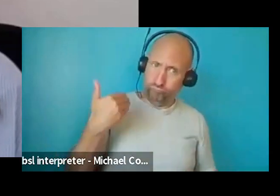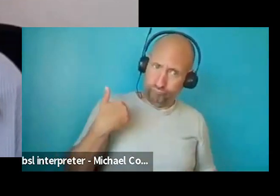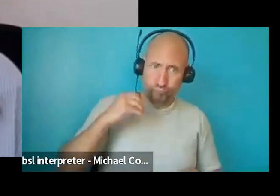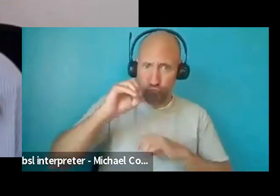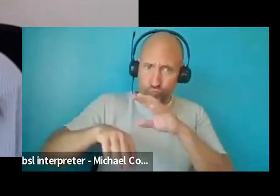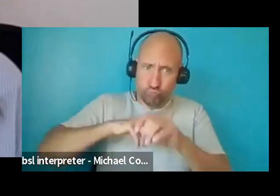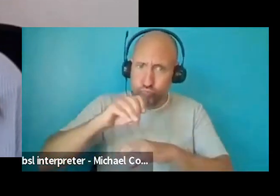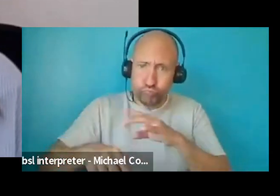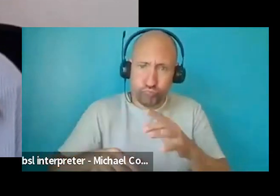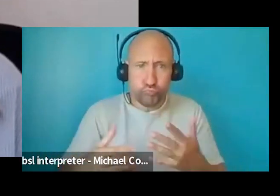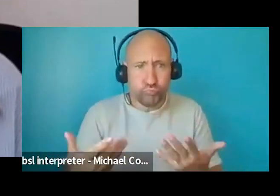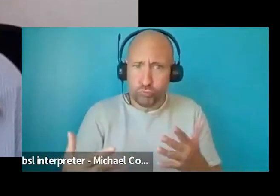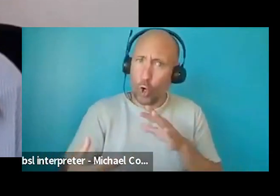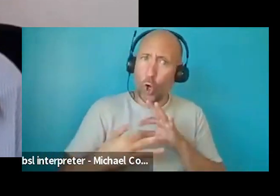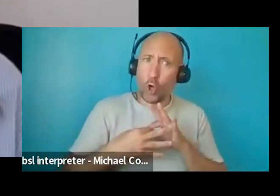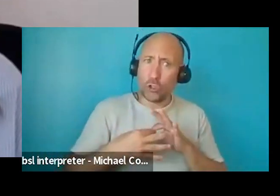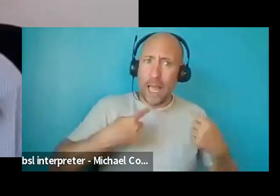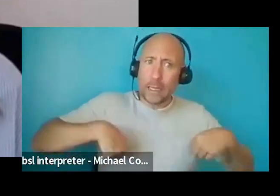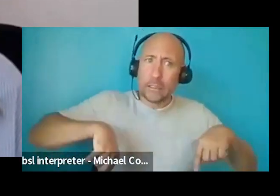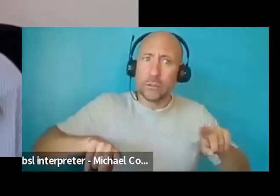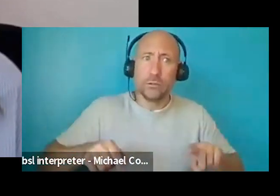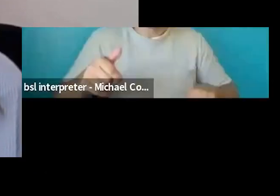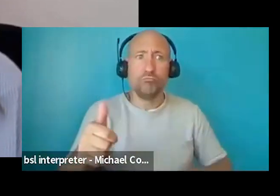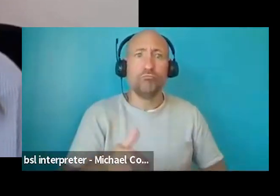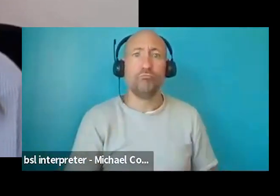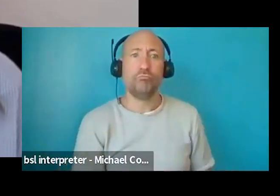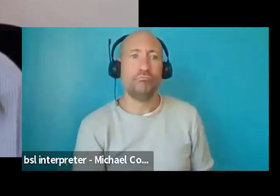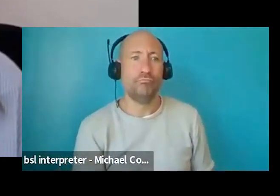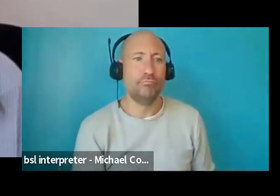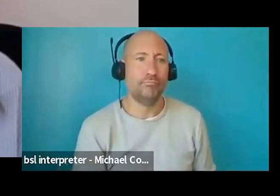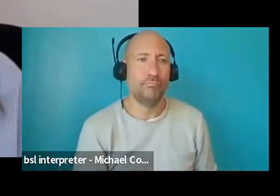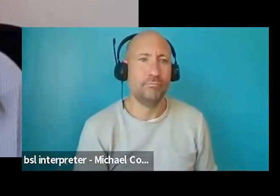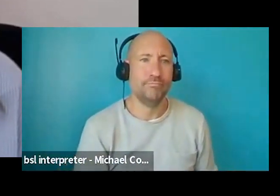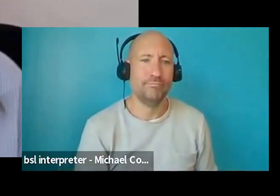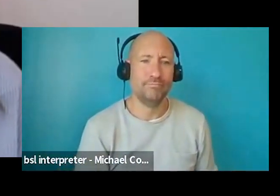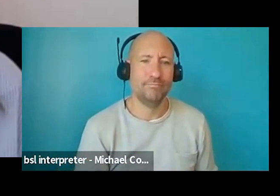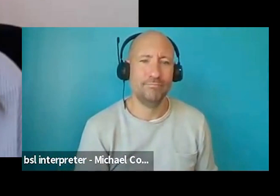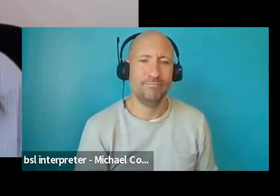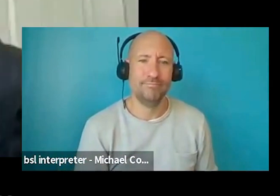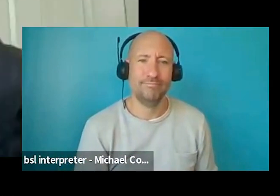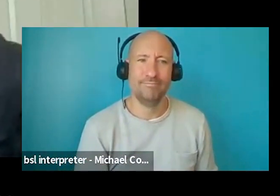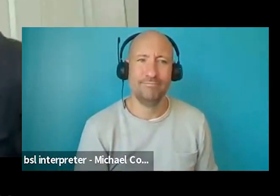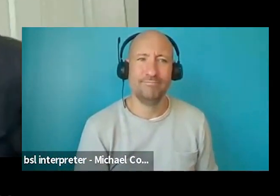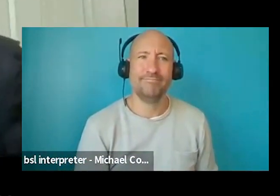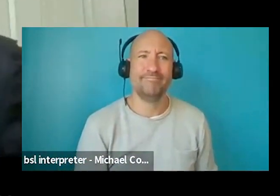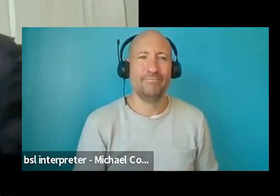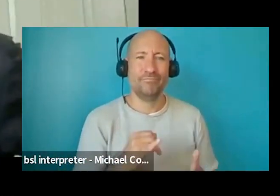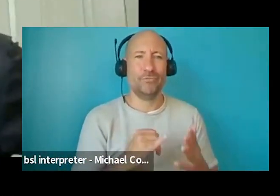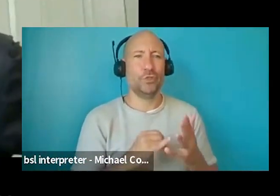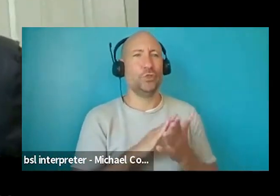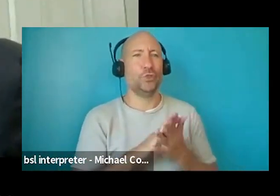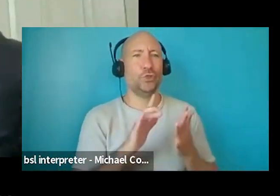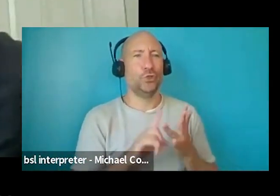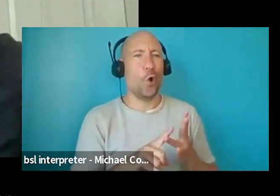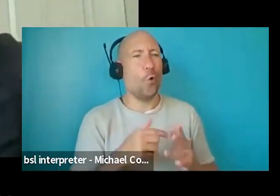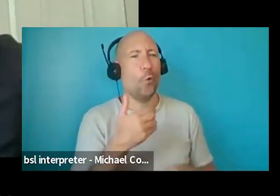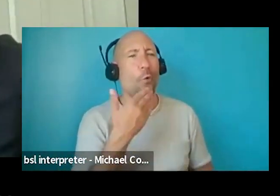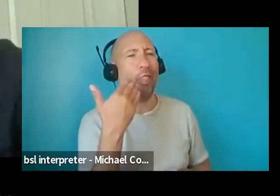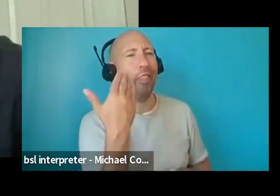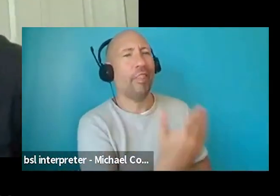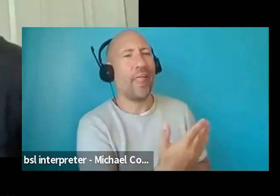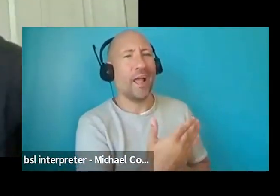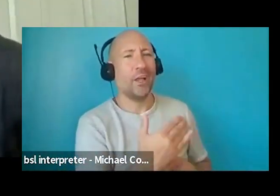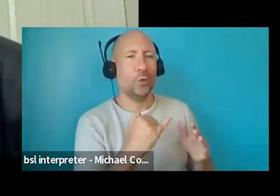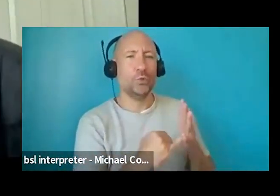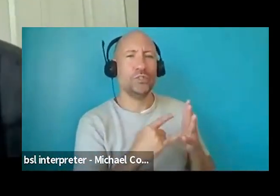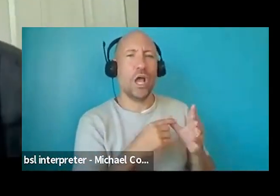to answer all your questions. Great. Thank you so much, Sabrina. It's Sho speaking